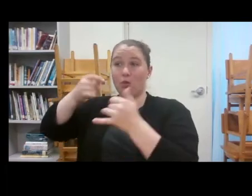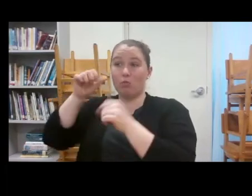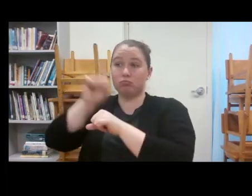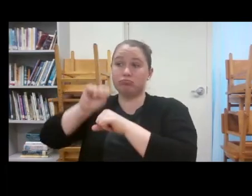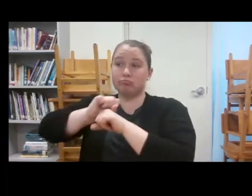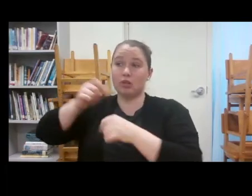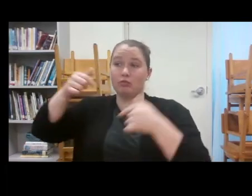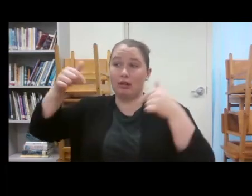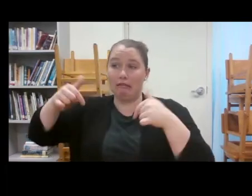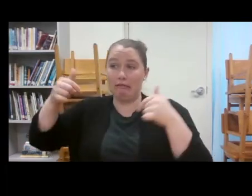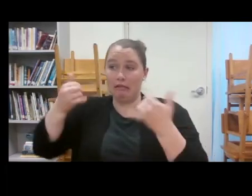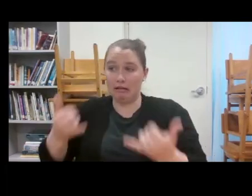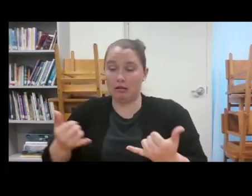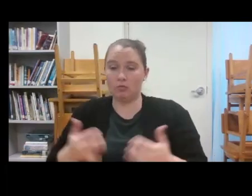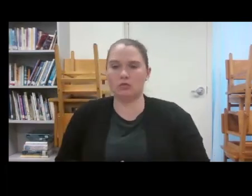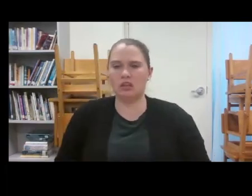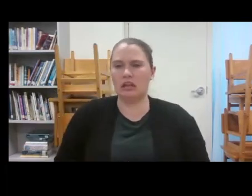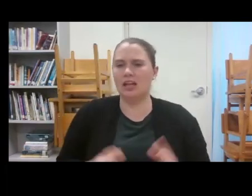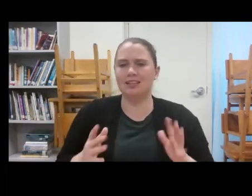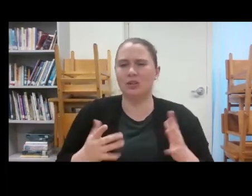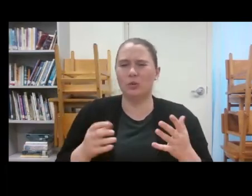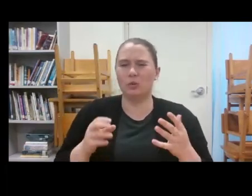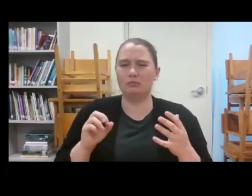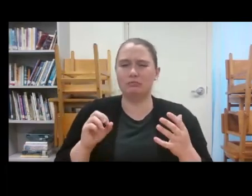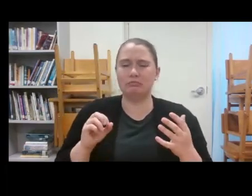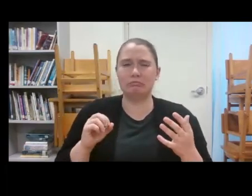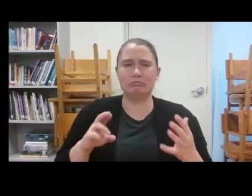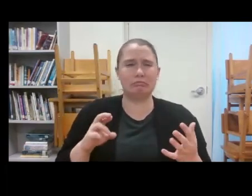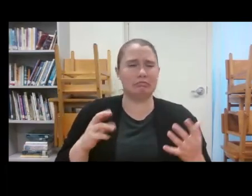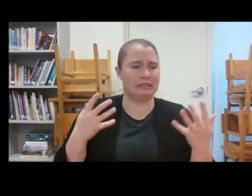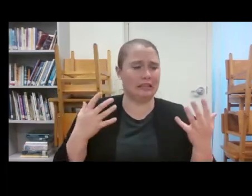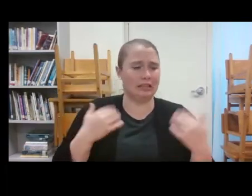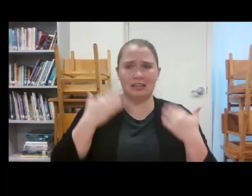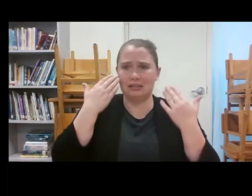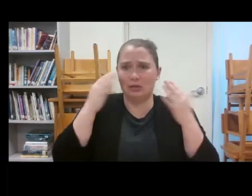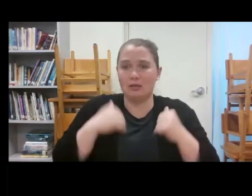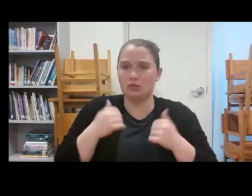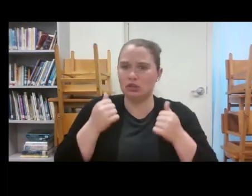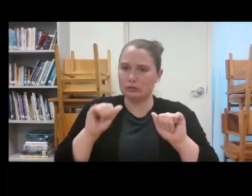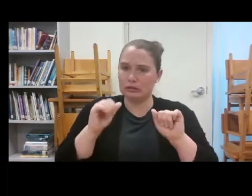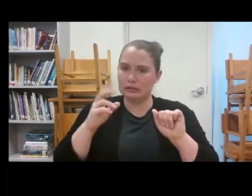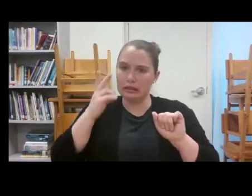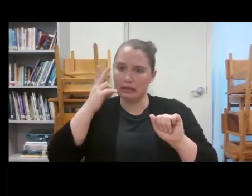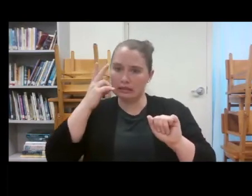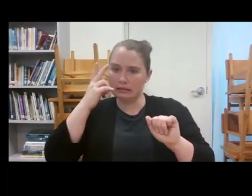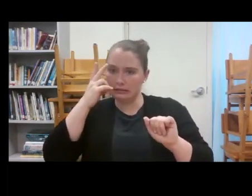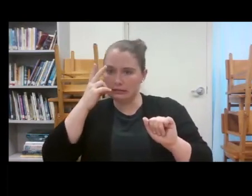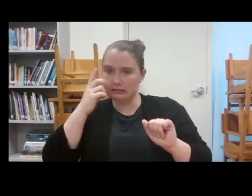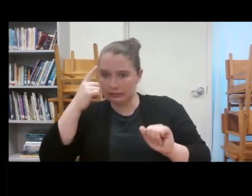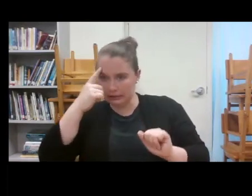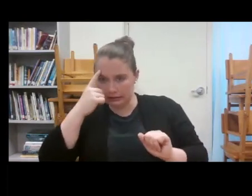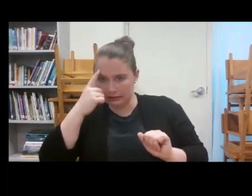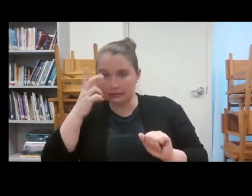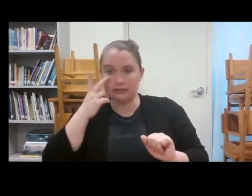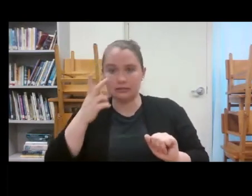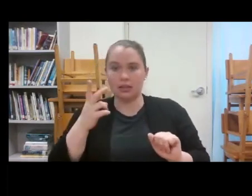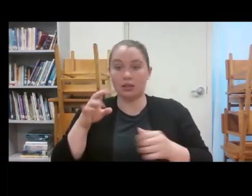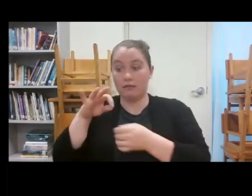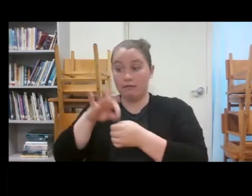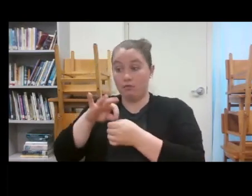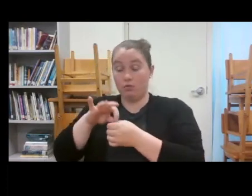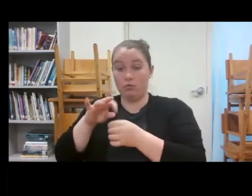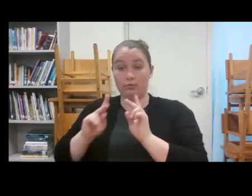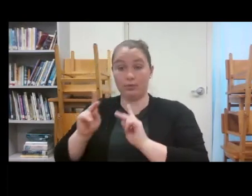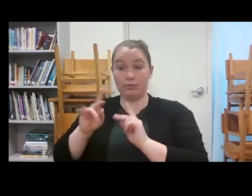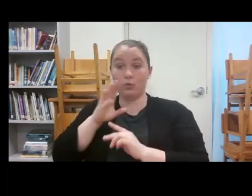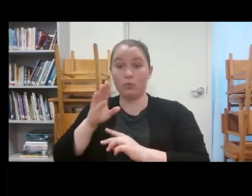that, I'm trying to think what's going to be the best use of getting our voting public